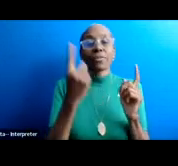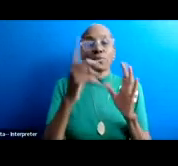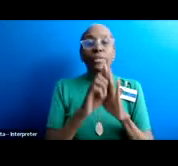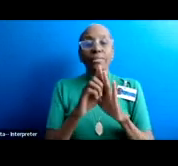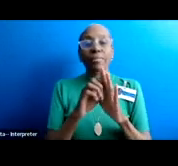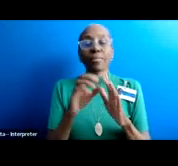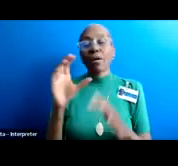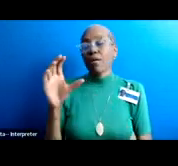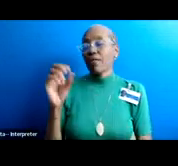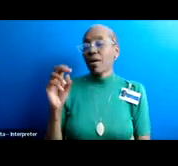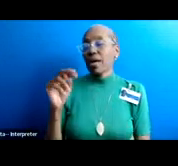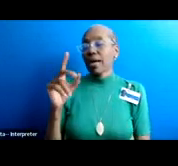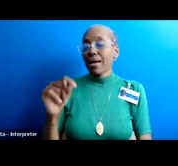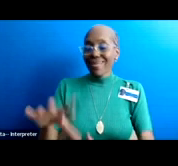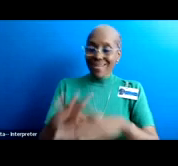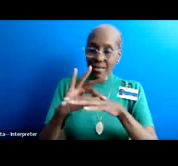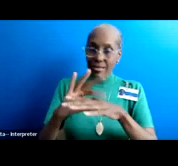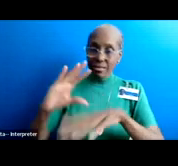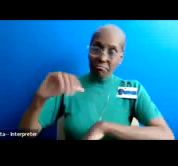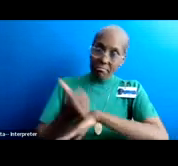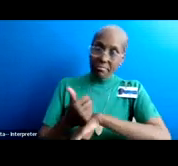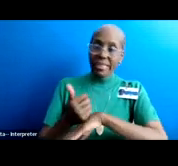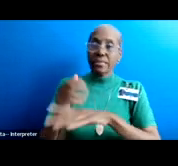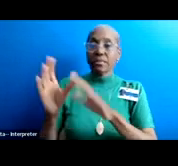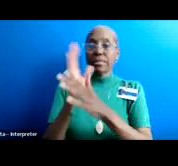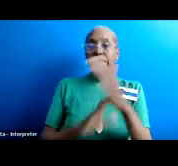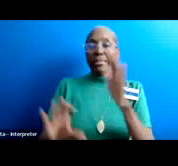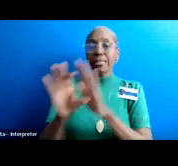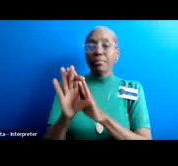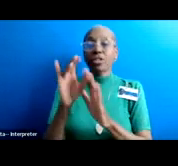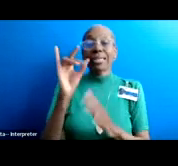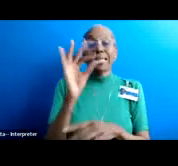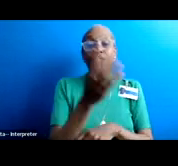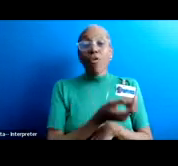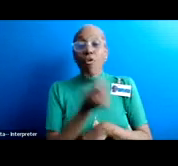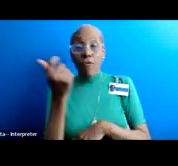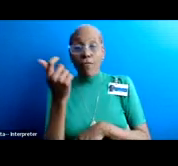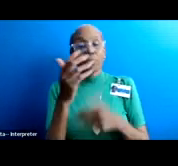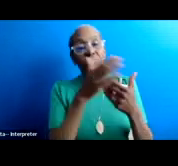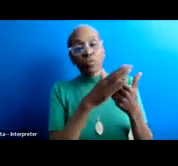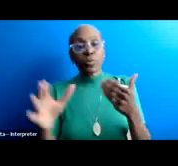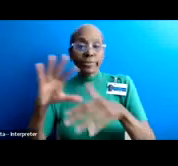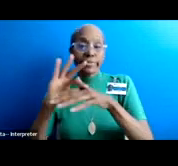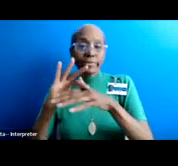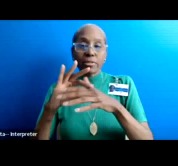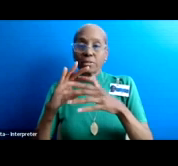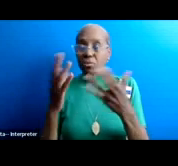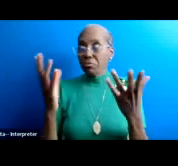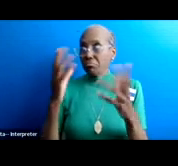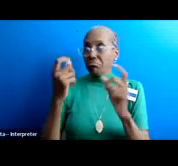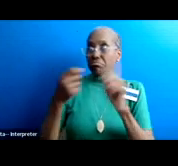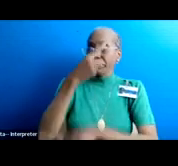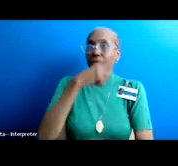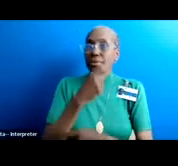of content-based images, things that if I removed this, the rest of the content would make no